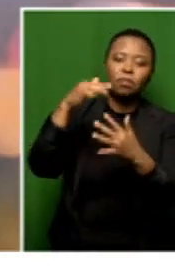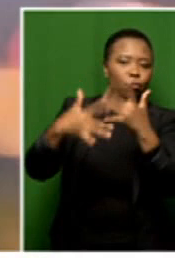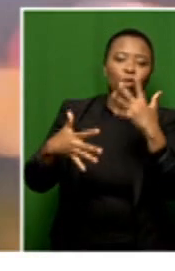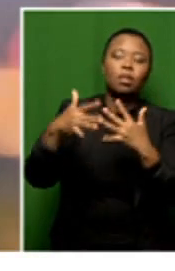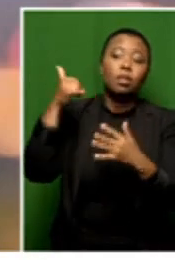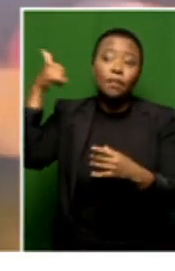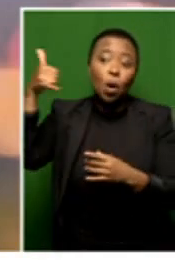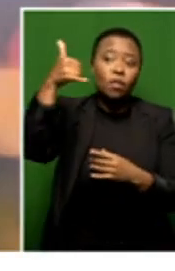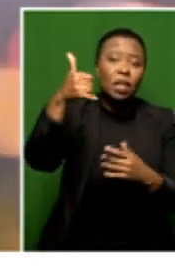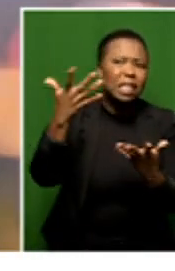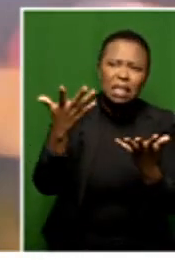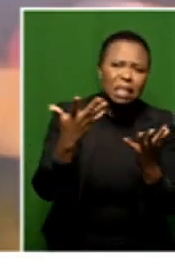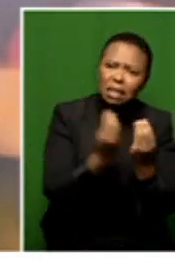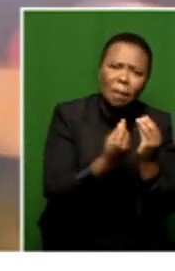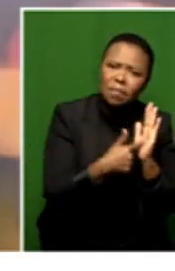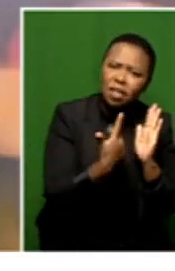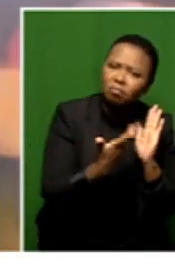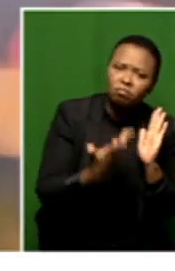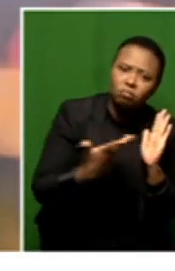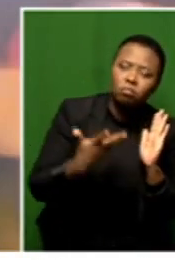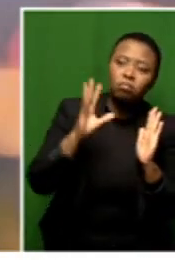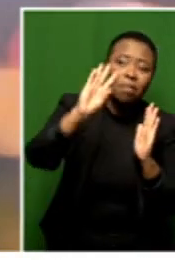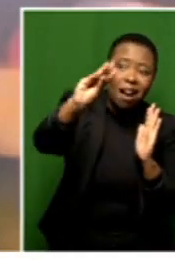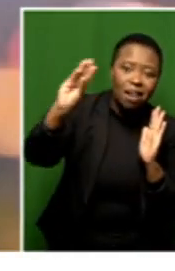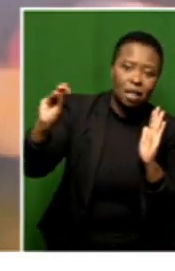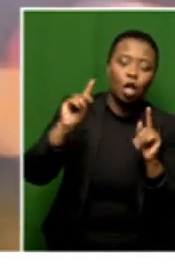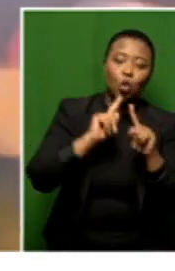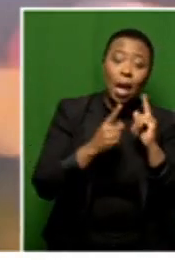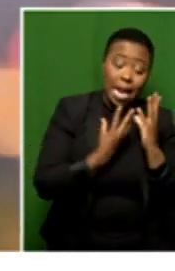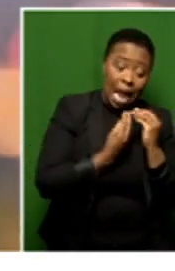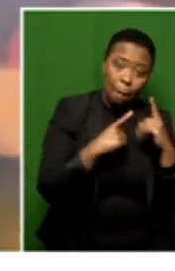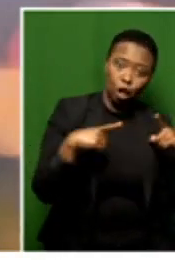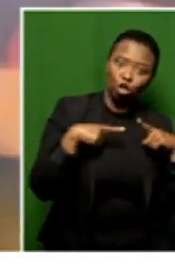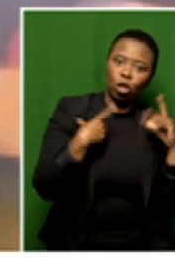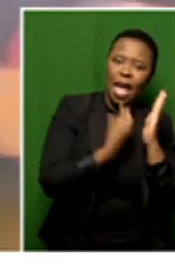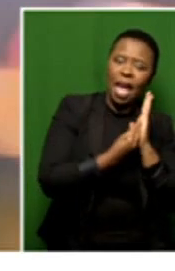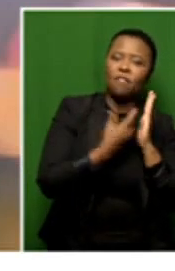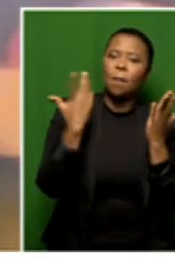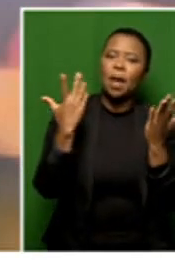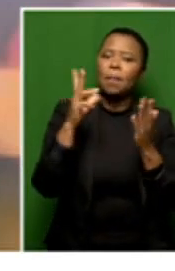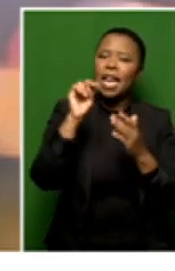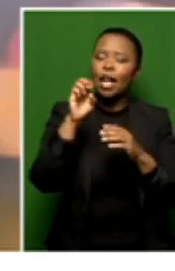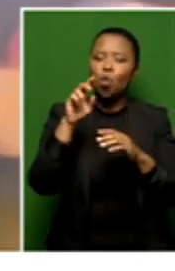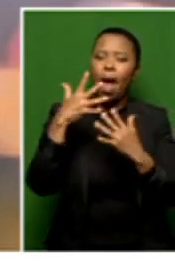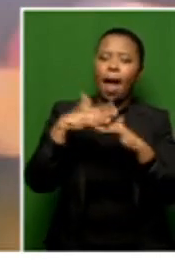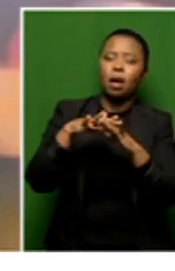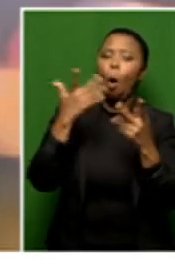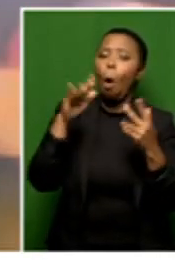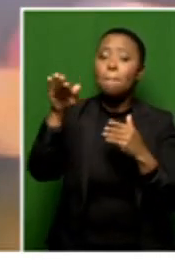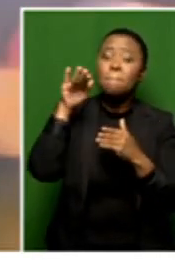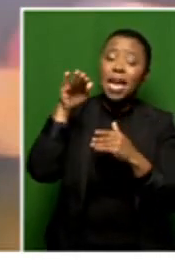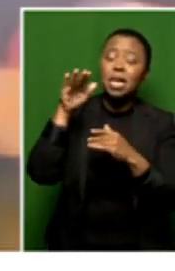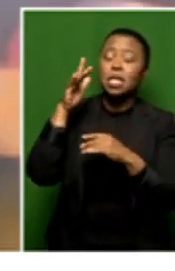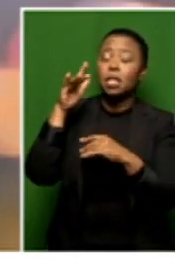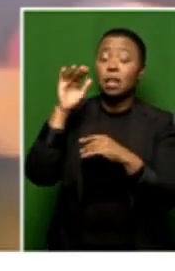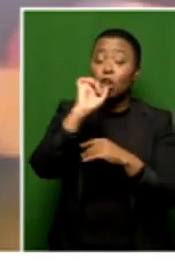my control. So it's important to have those numbers on hand, whether it's your mobile network provider or even your banking